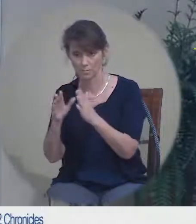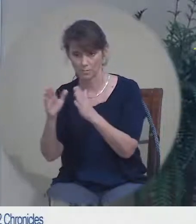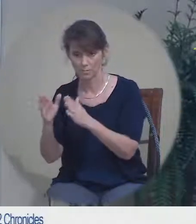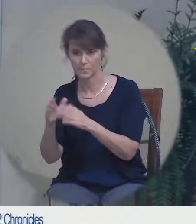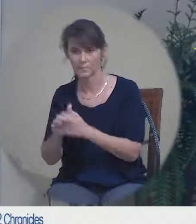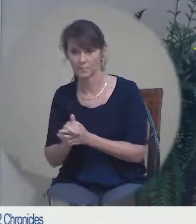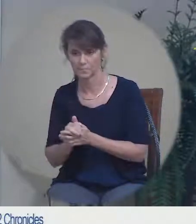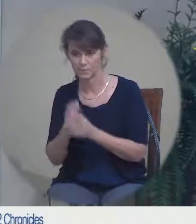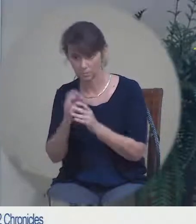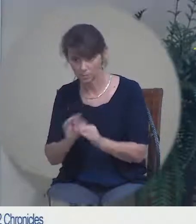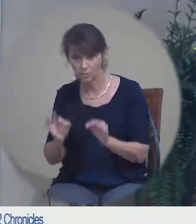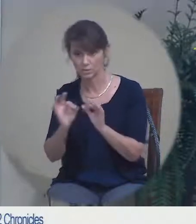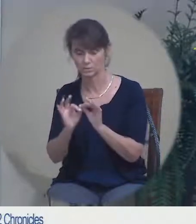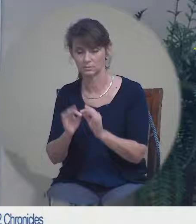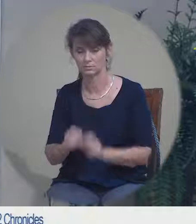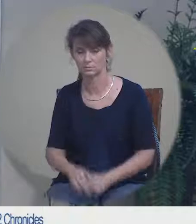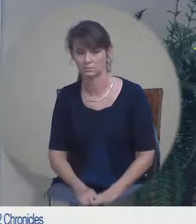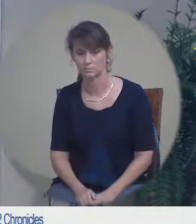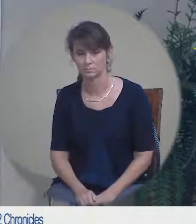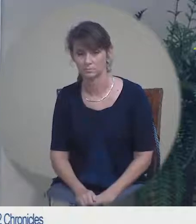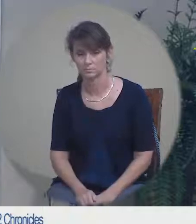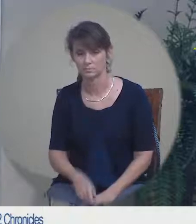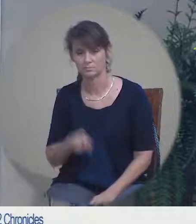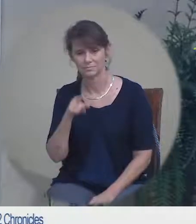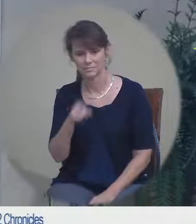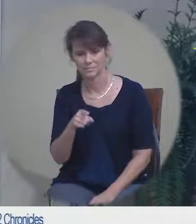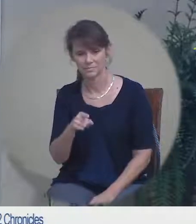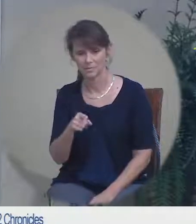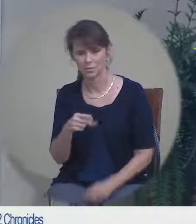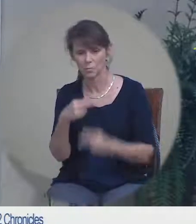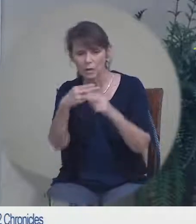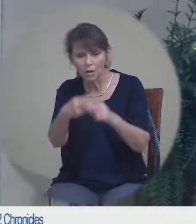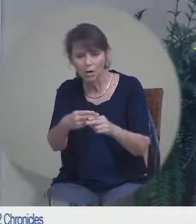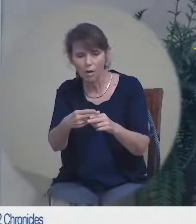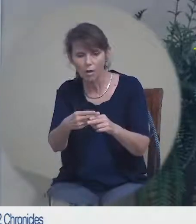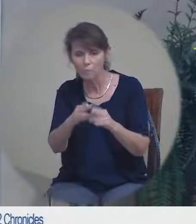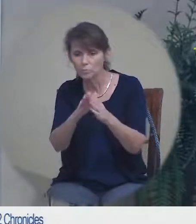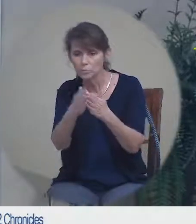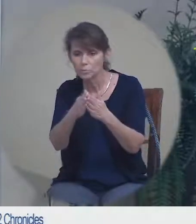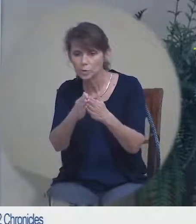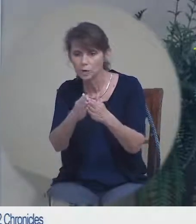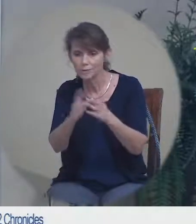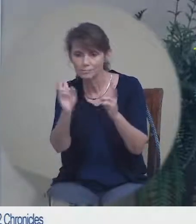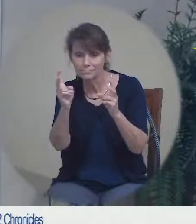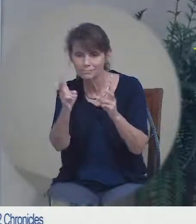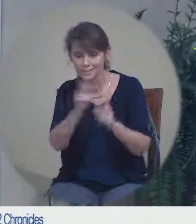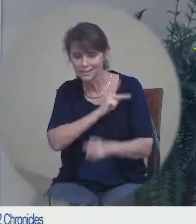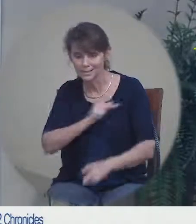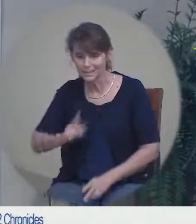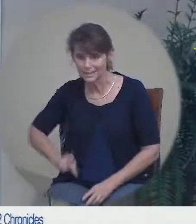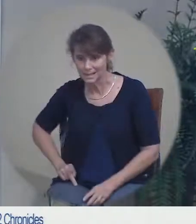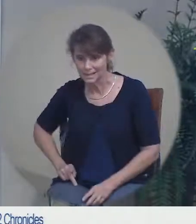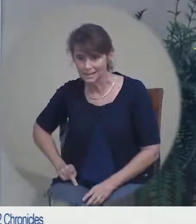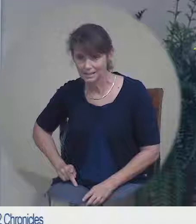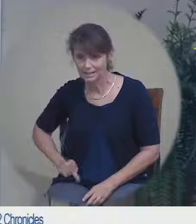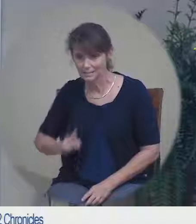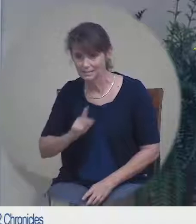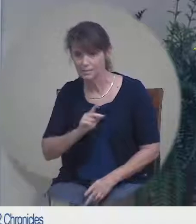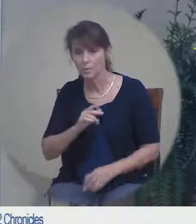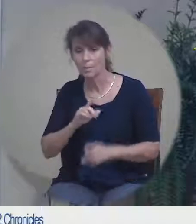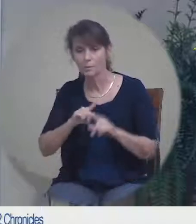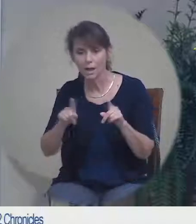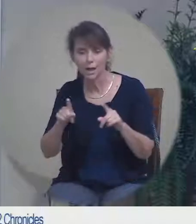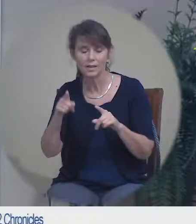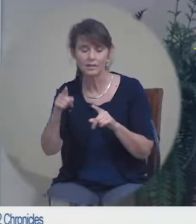the books of the kings, quite frankly, they're books of prophecy. The largest focus is how God is sovereign